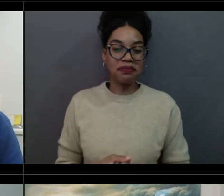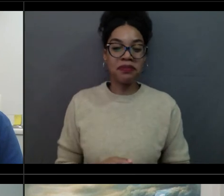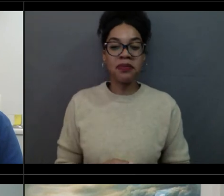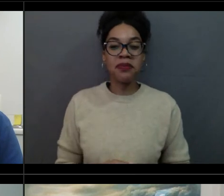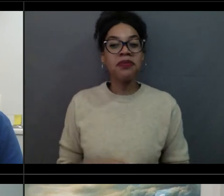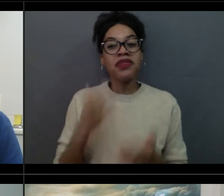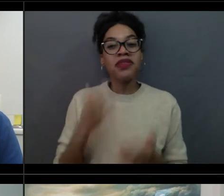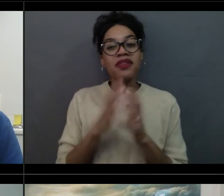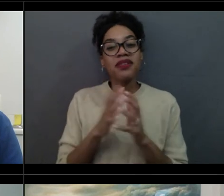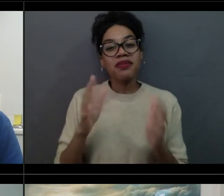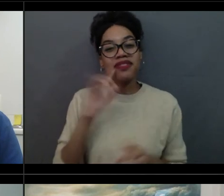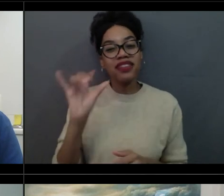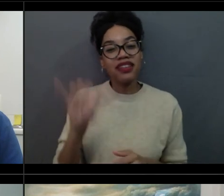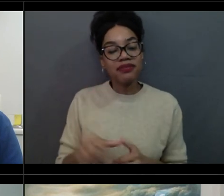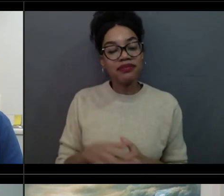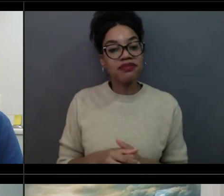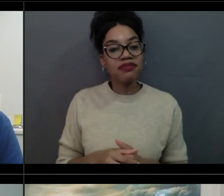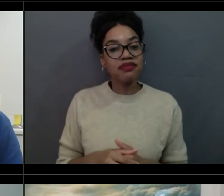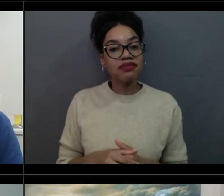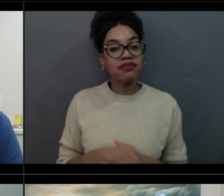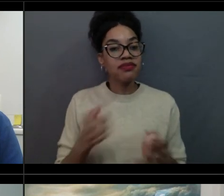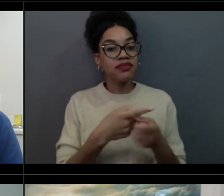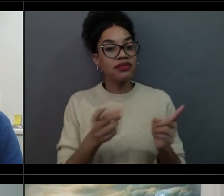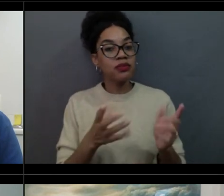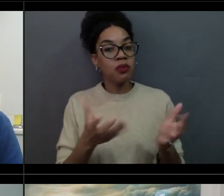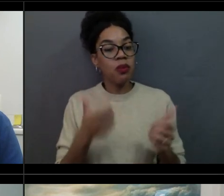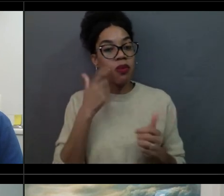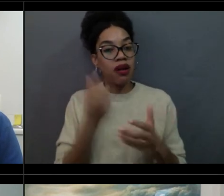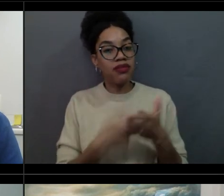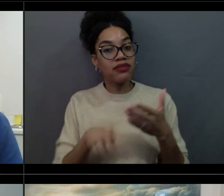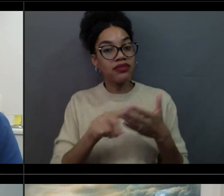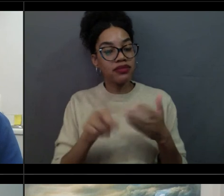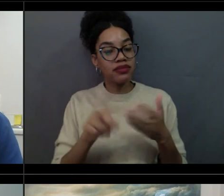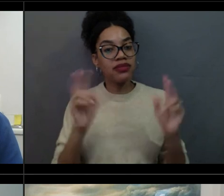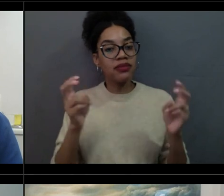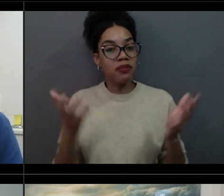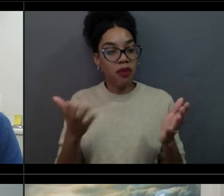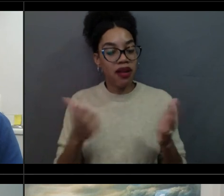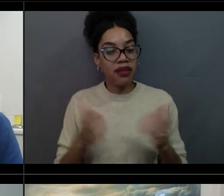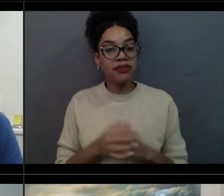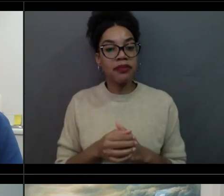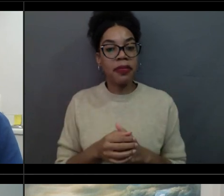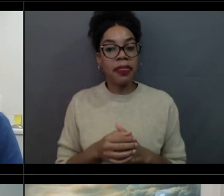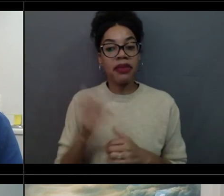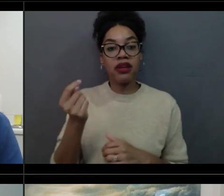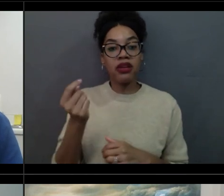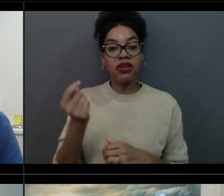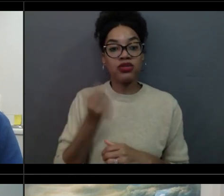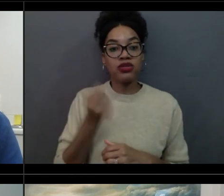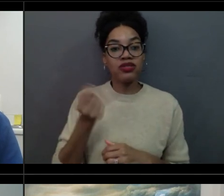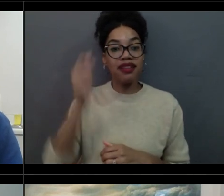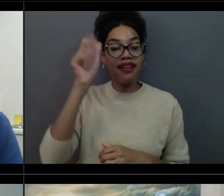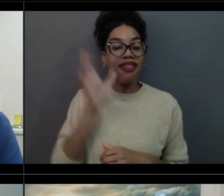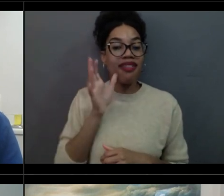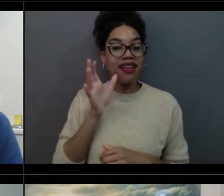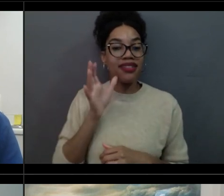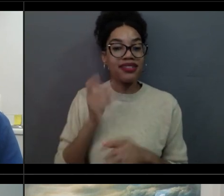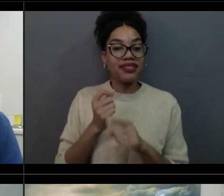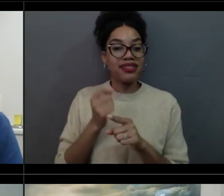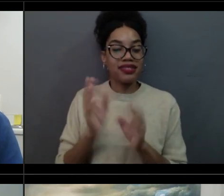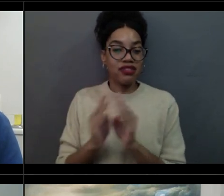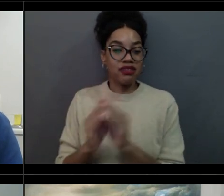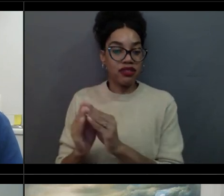much for that. For those of you that want to tune in next week on Tuesday in our Alaska Sister Series, we're going to be going behind the